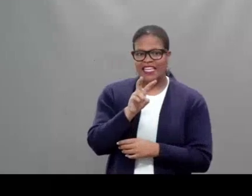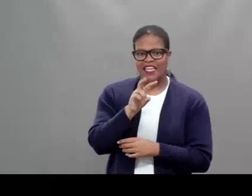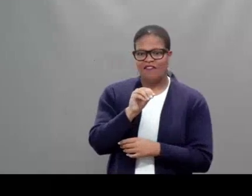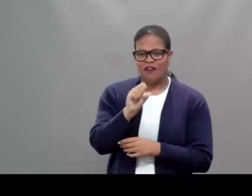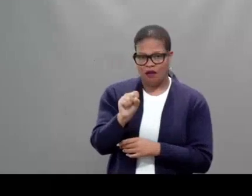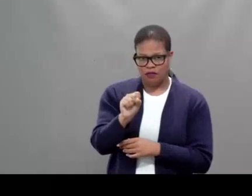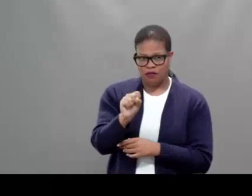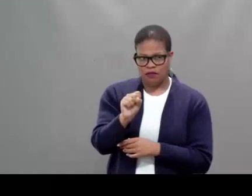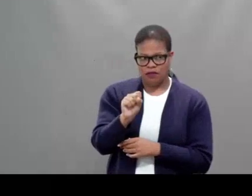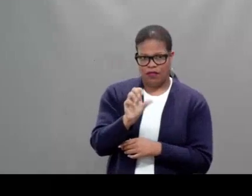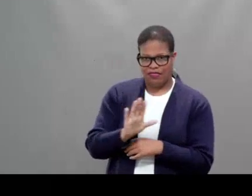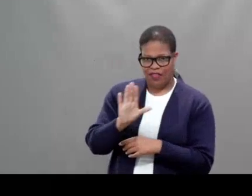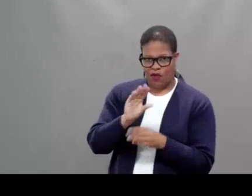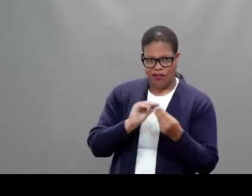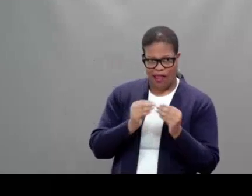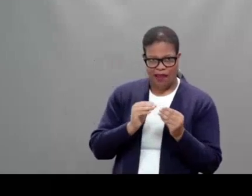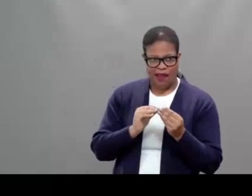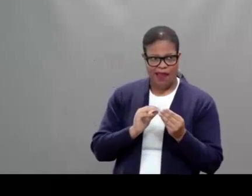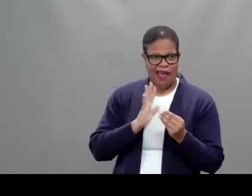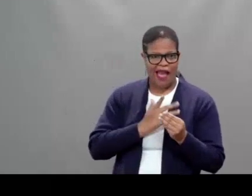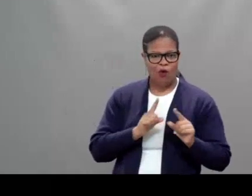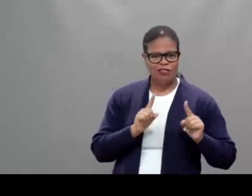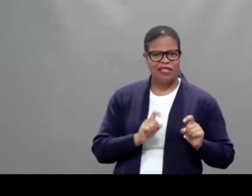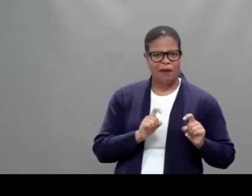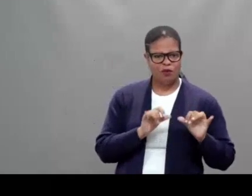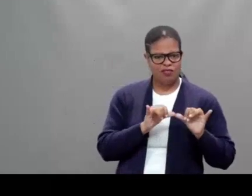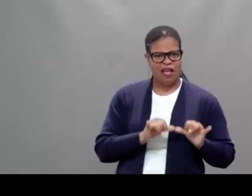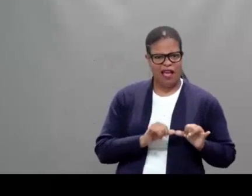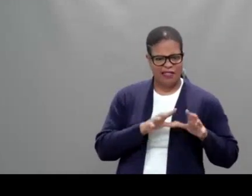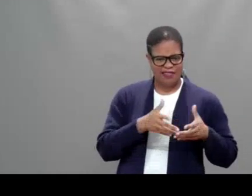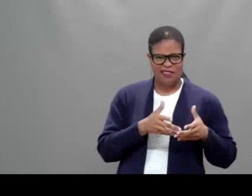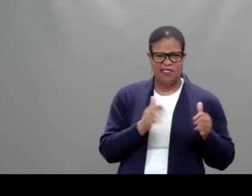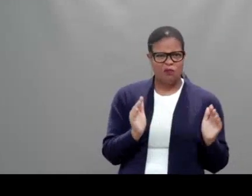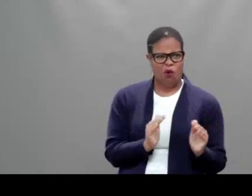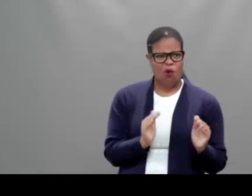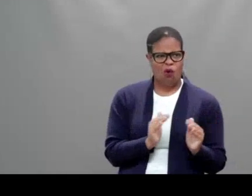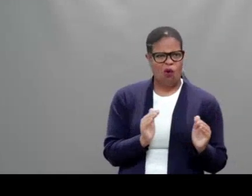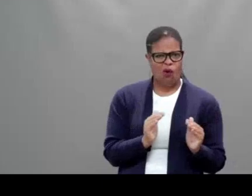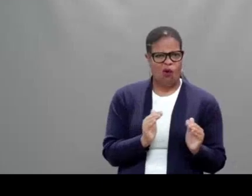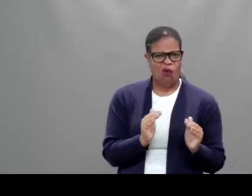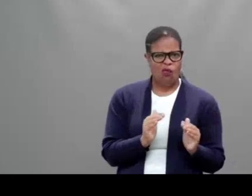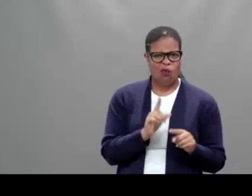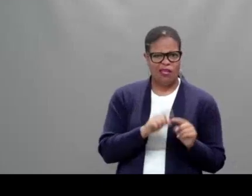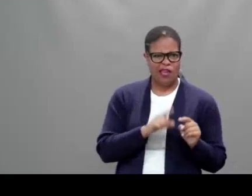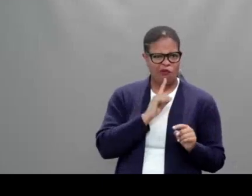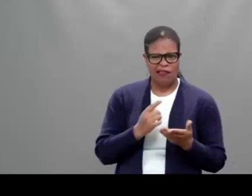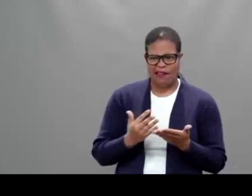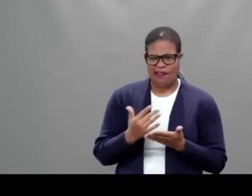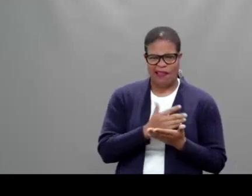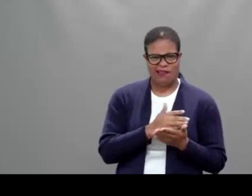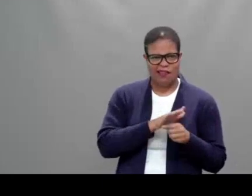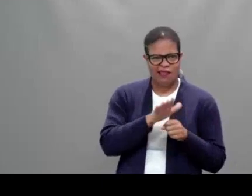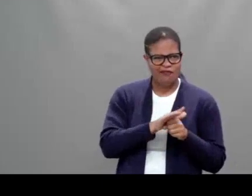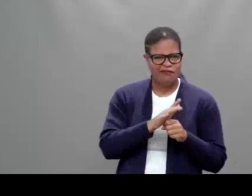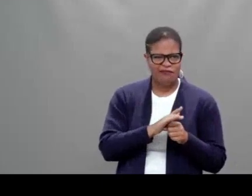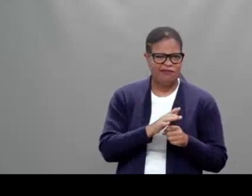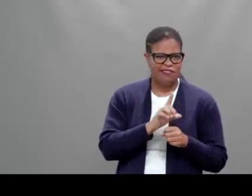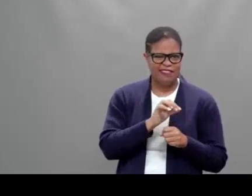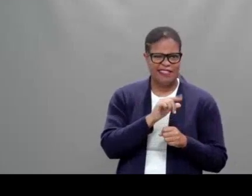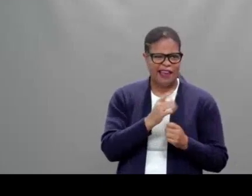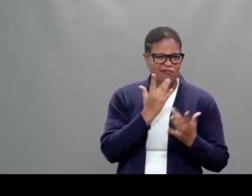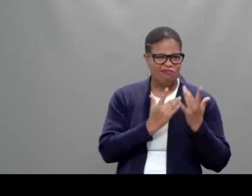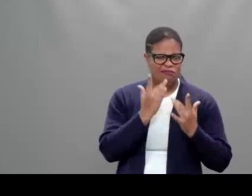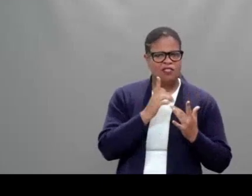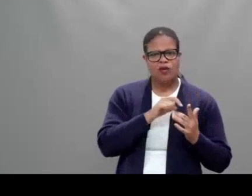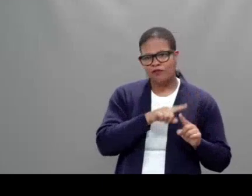terms of the data because our sample size is too small to be able to collect that data, so we have to rely on